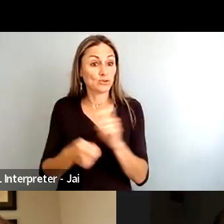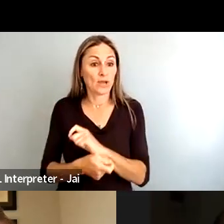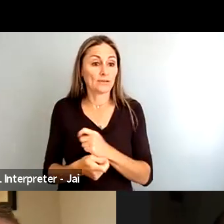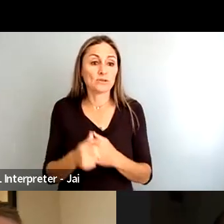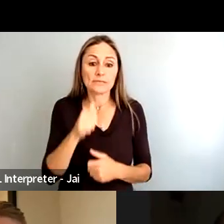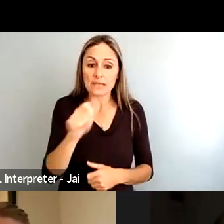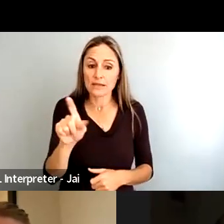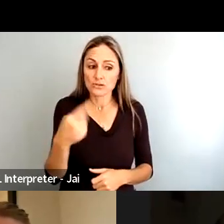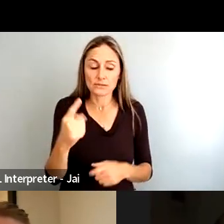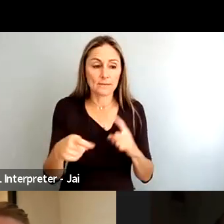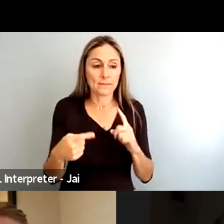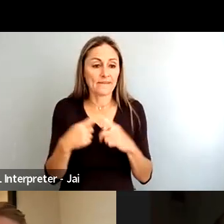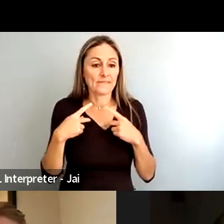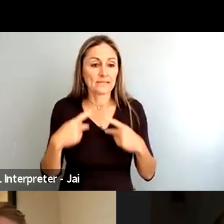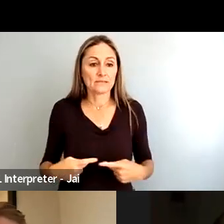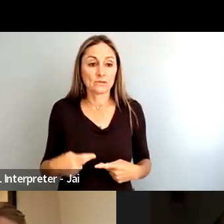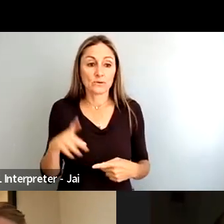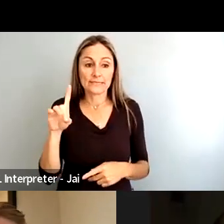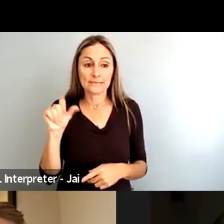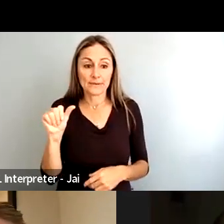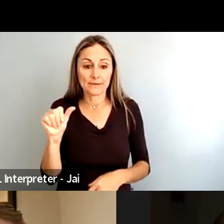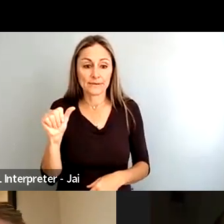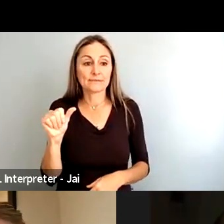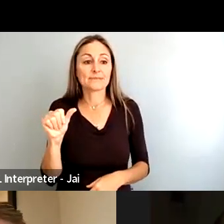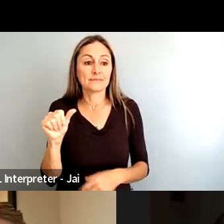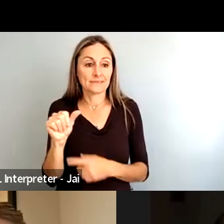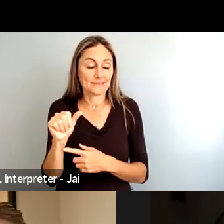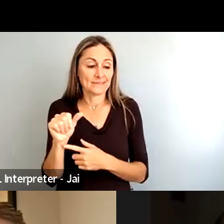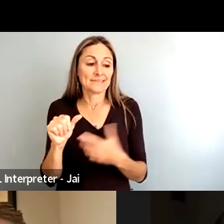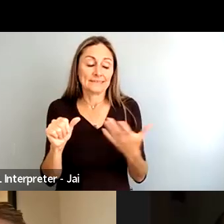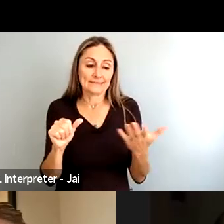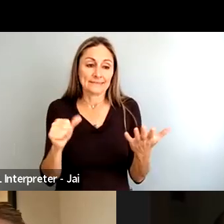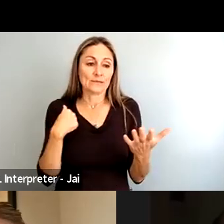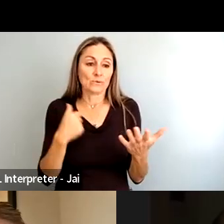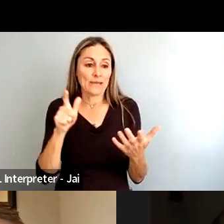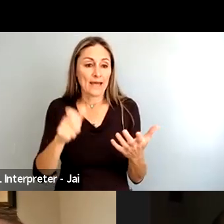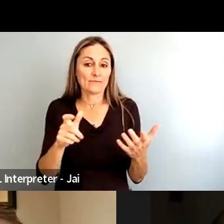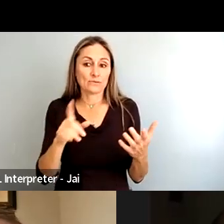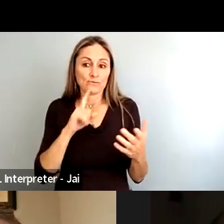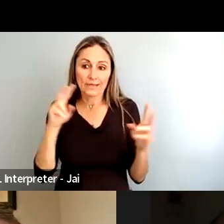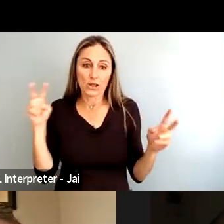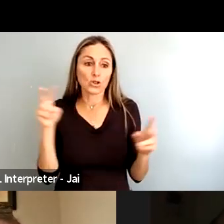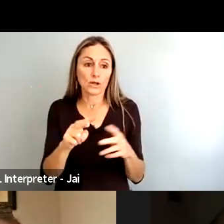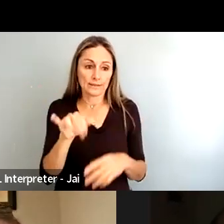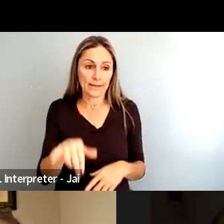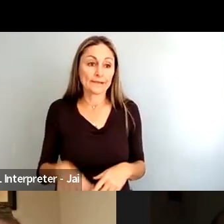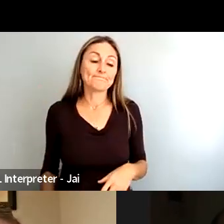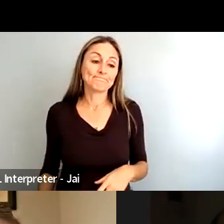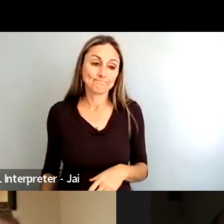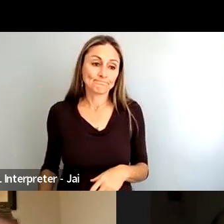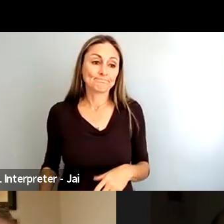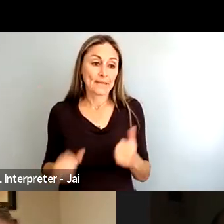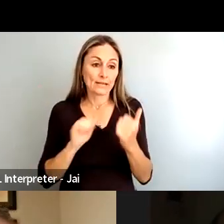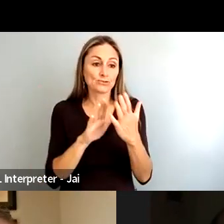just about physical disabilities, and that's something that we've got to really look at and